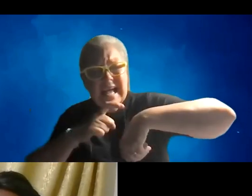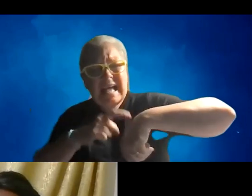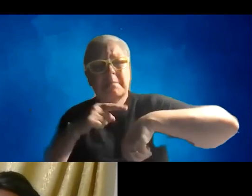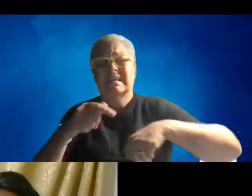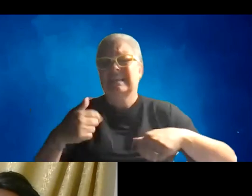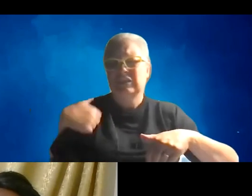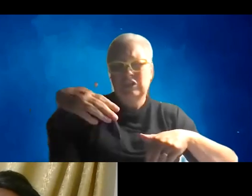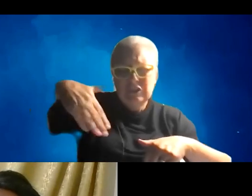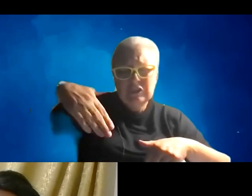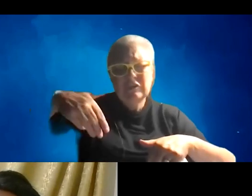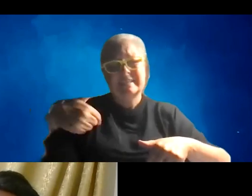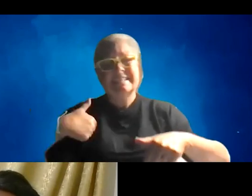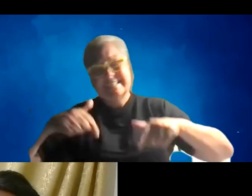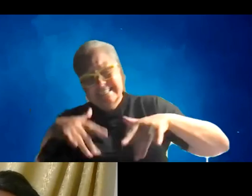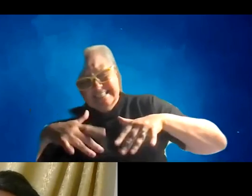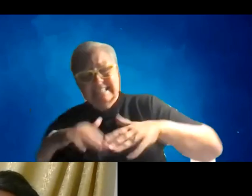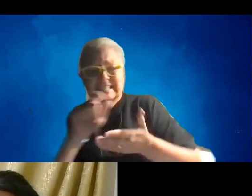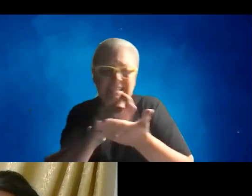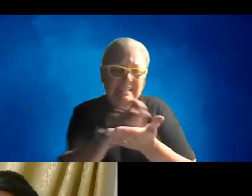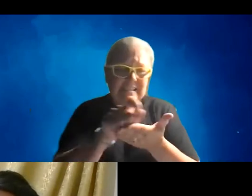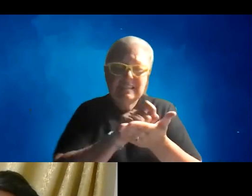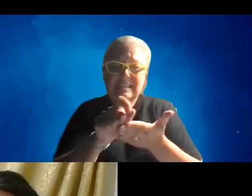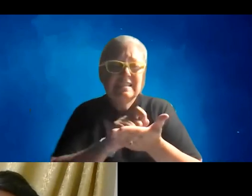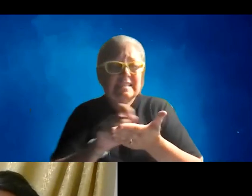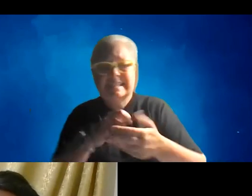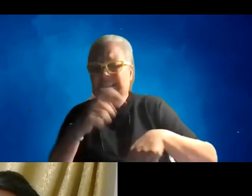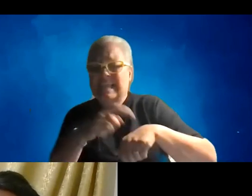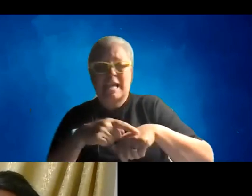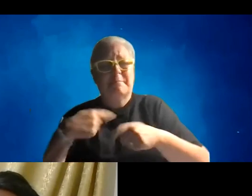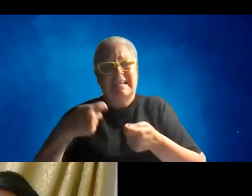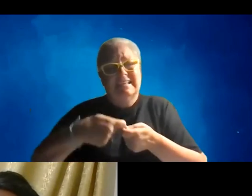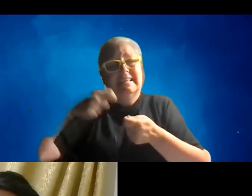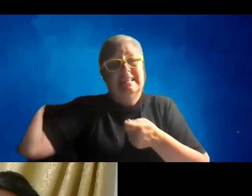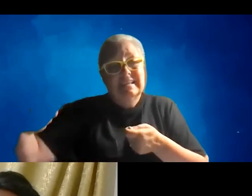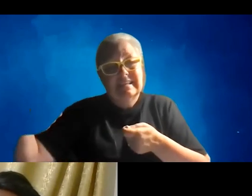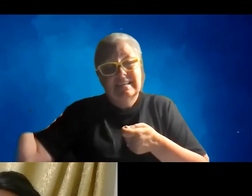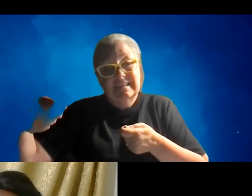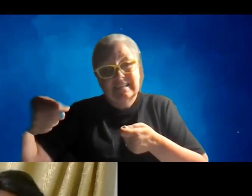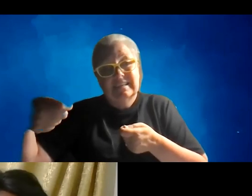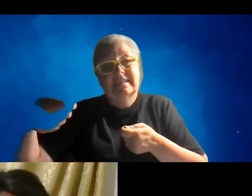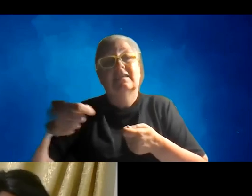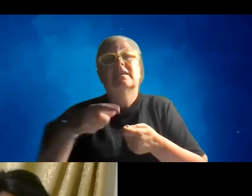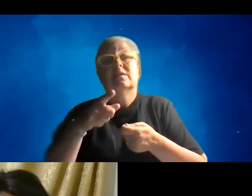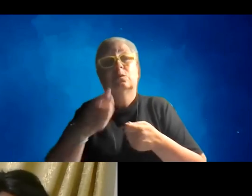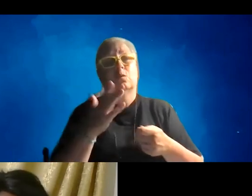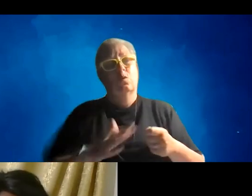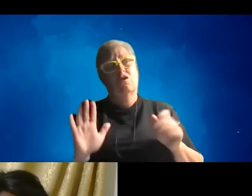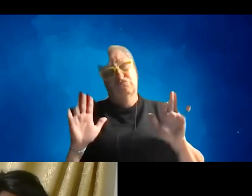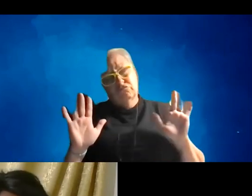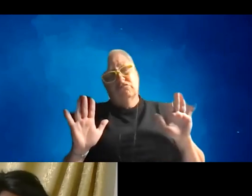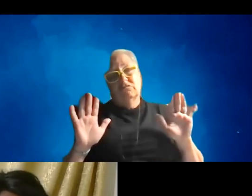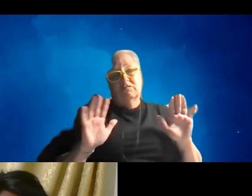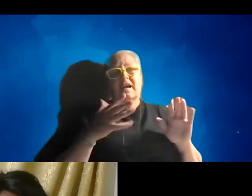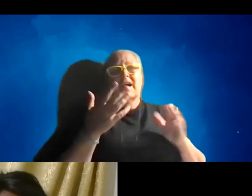able to do it in the time scale that we have talked about, if you get it into whatever level you want to do, and remember there are 4